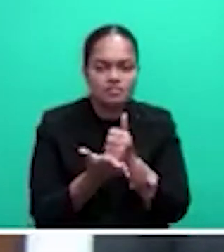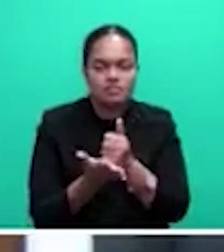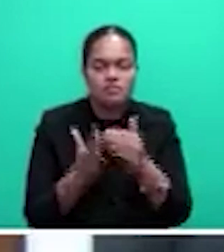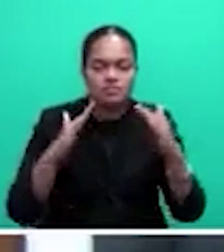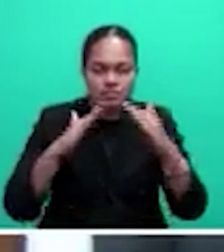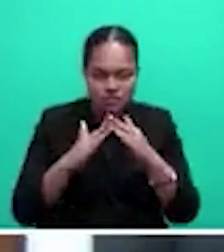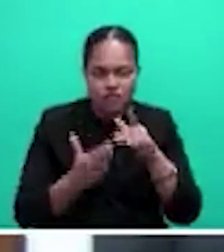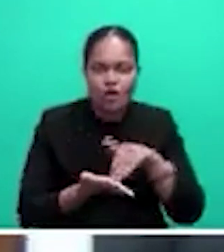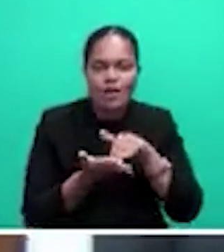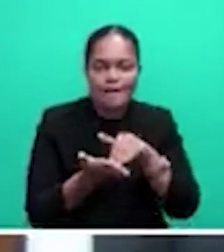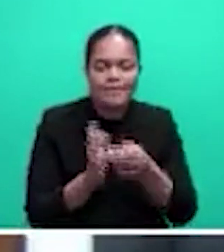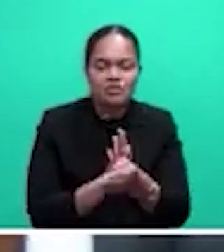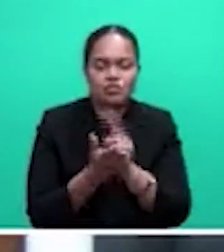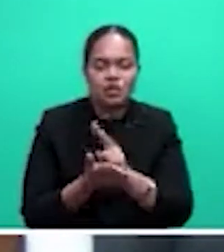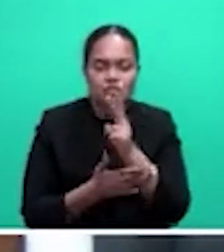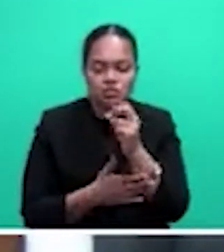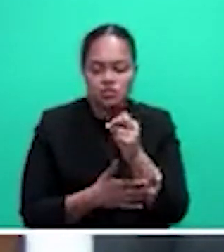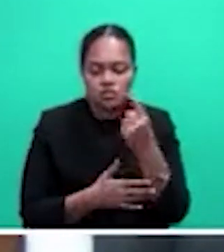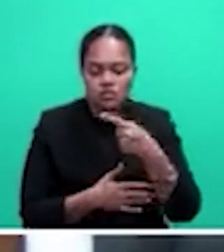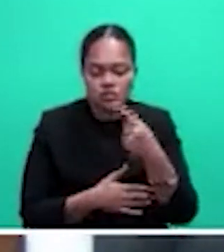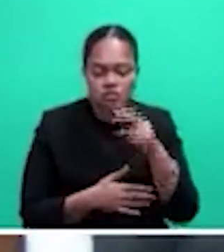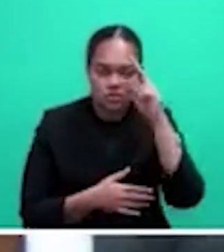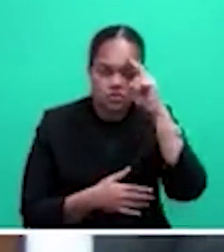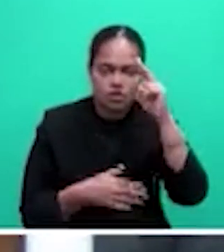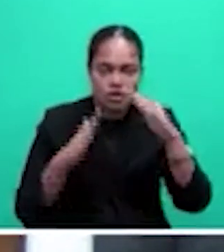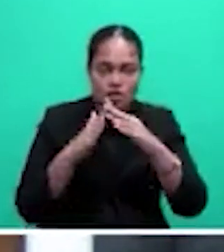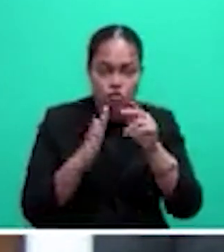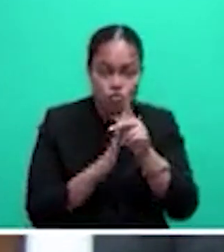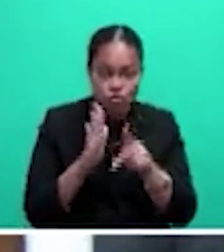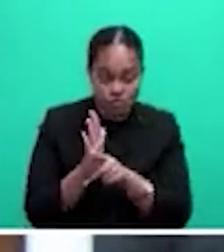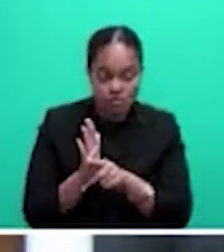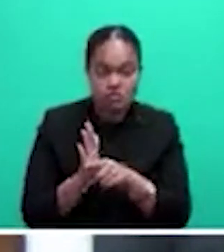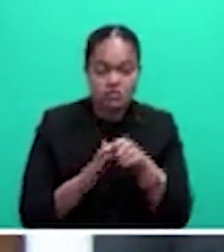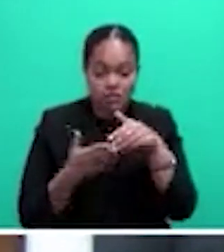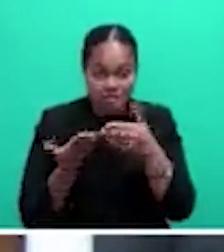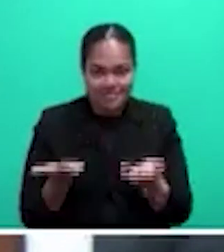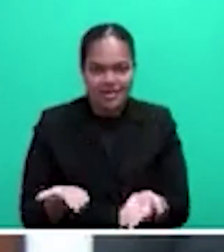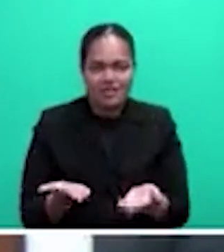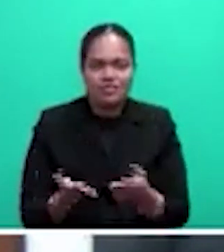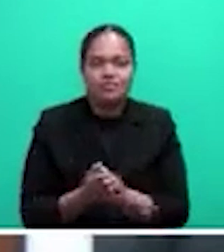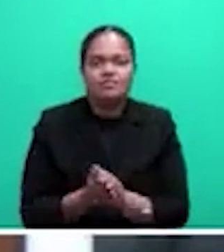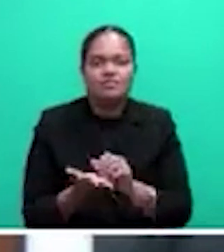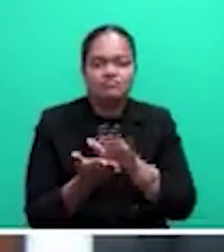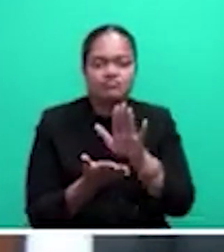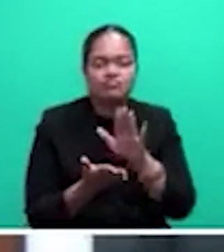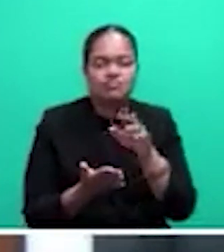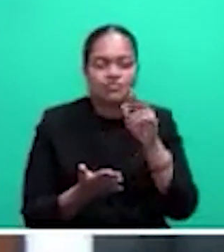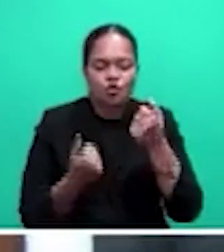assist with the review of 2011 National Housing Policy, which is now earmarked for completion this